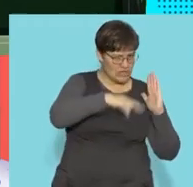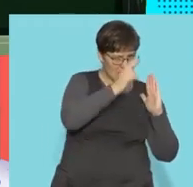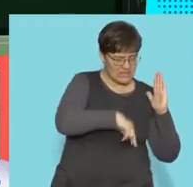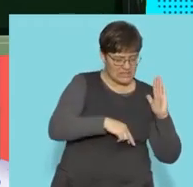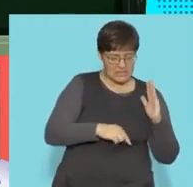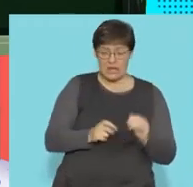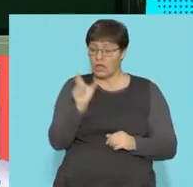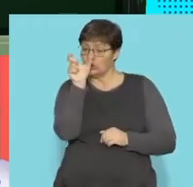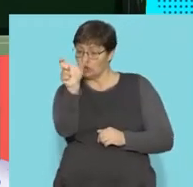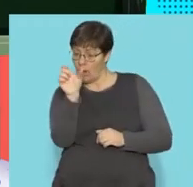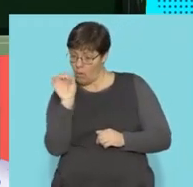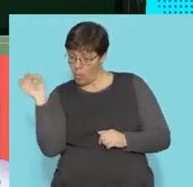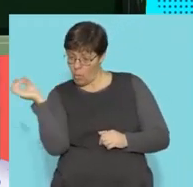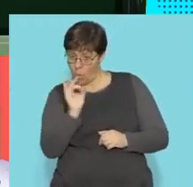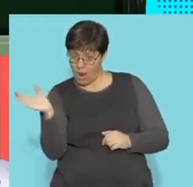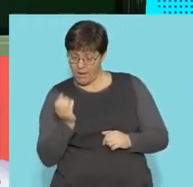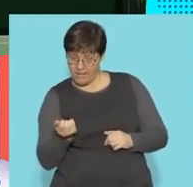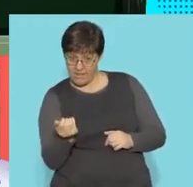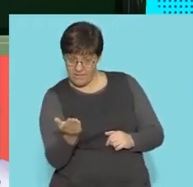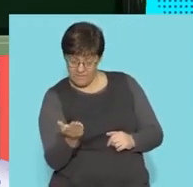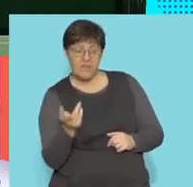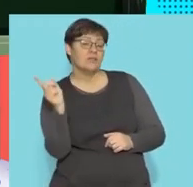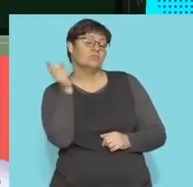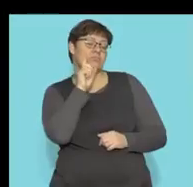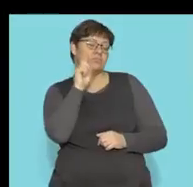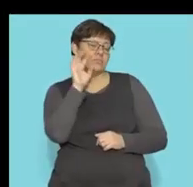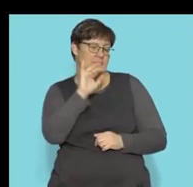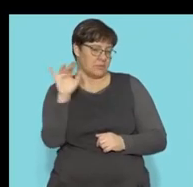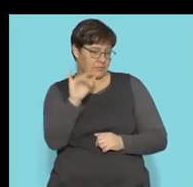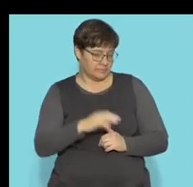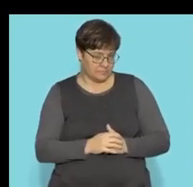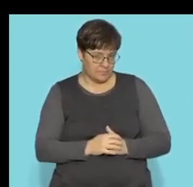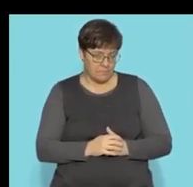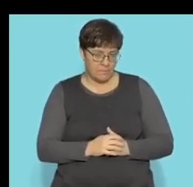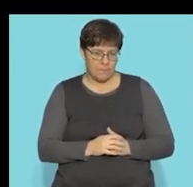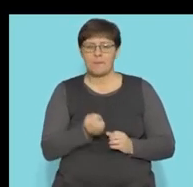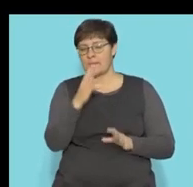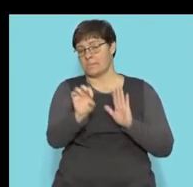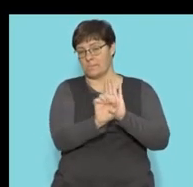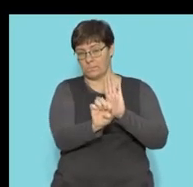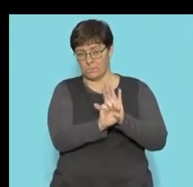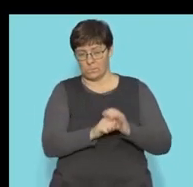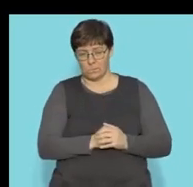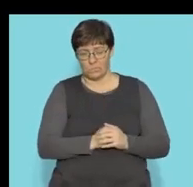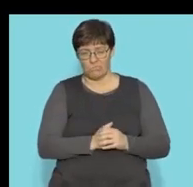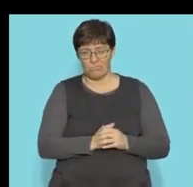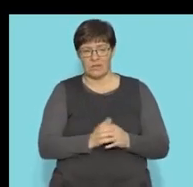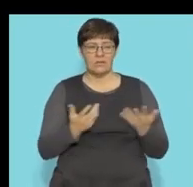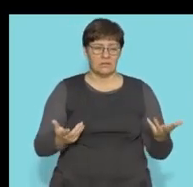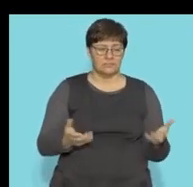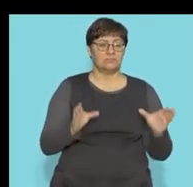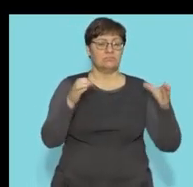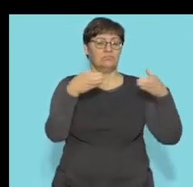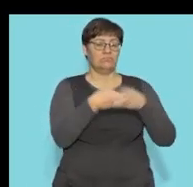one term, and check it. Let's go with some examples. A group